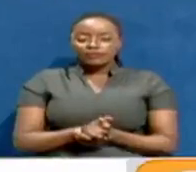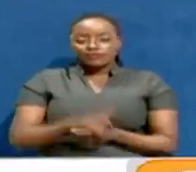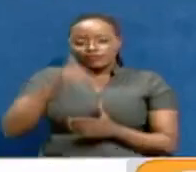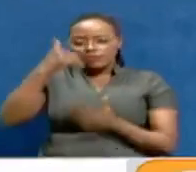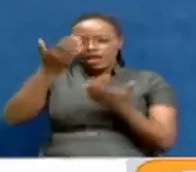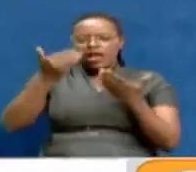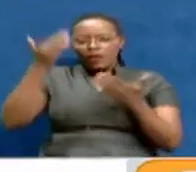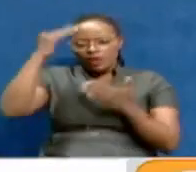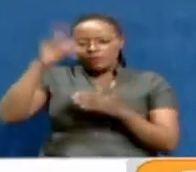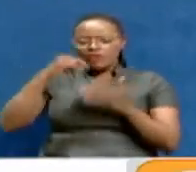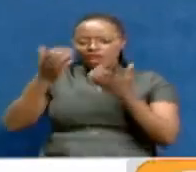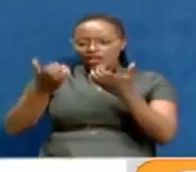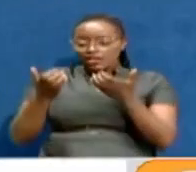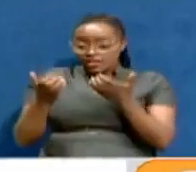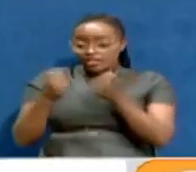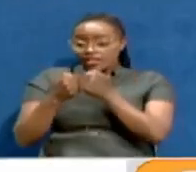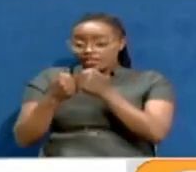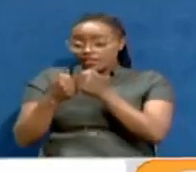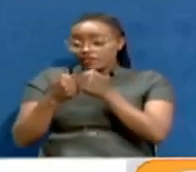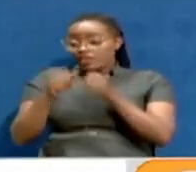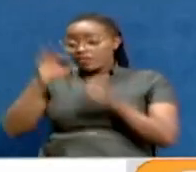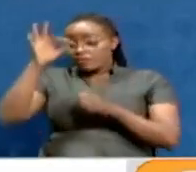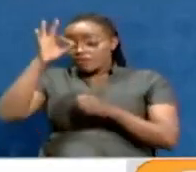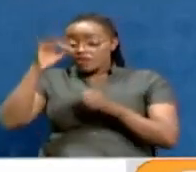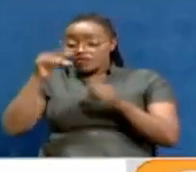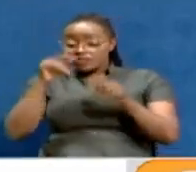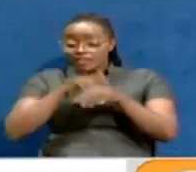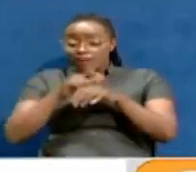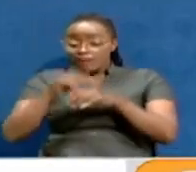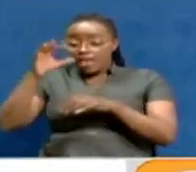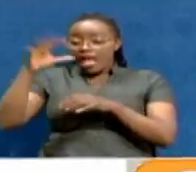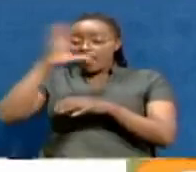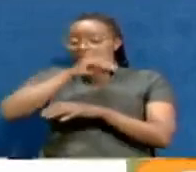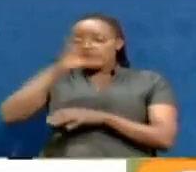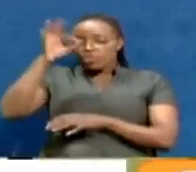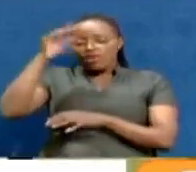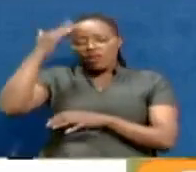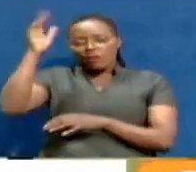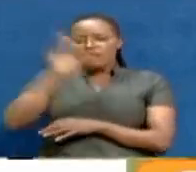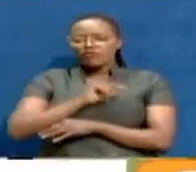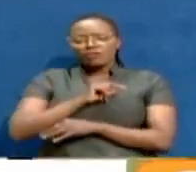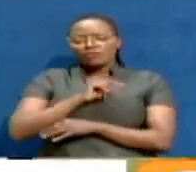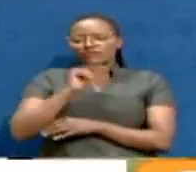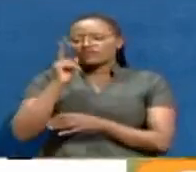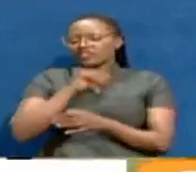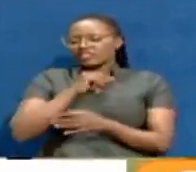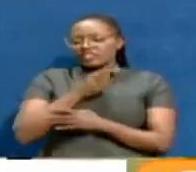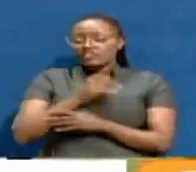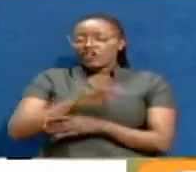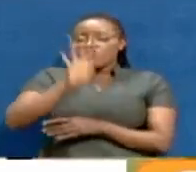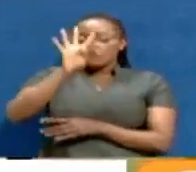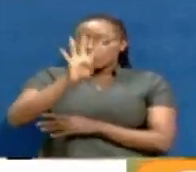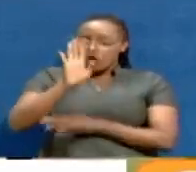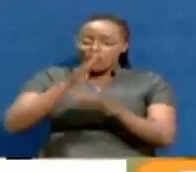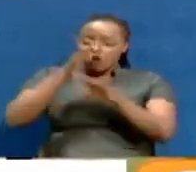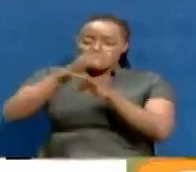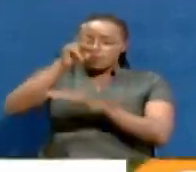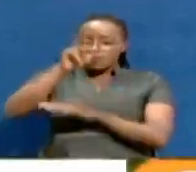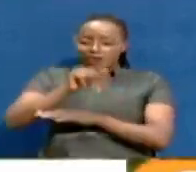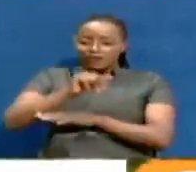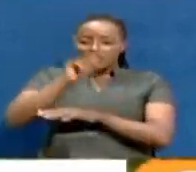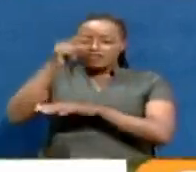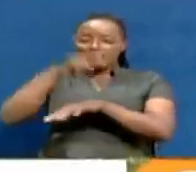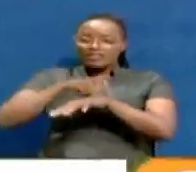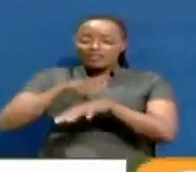Nilijua nahitaji badi. Since nili miss badi, nilijua I'm done. Despite a 4-over par 75 score from round